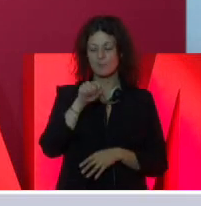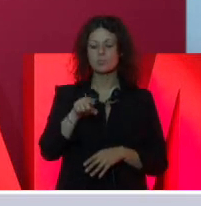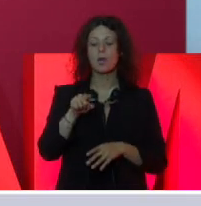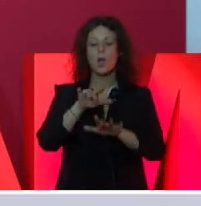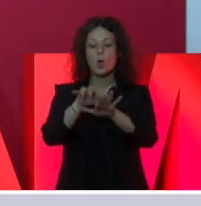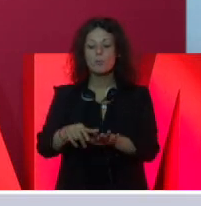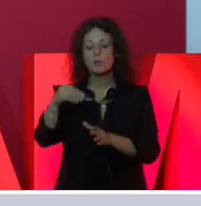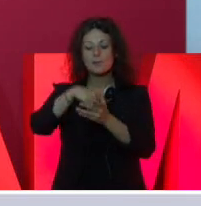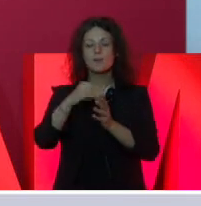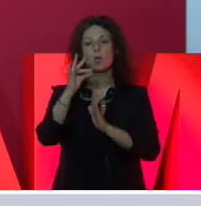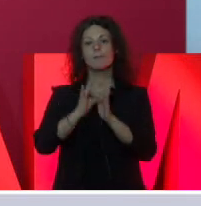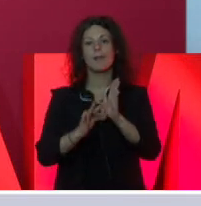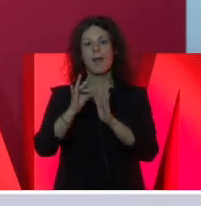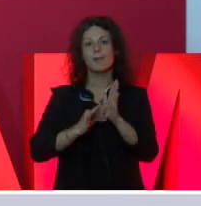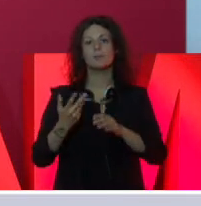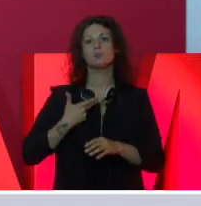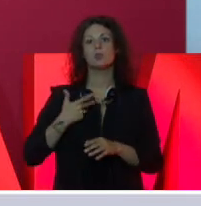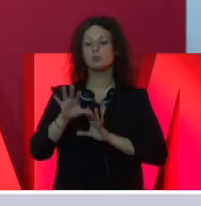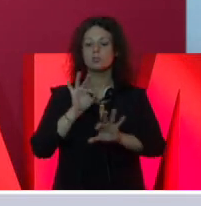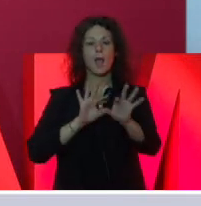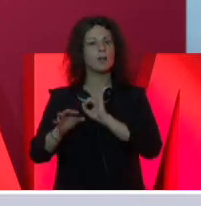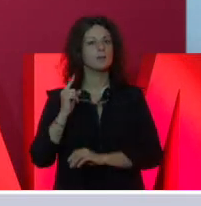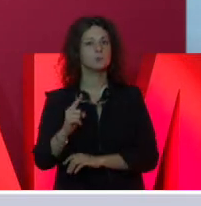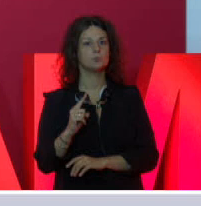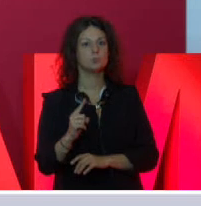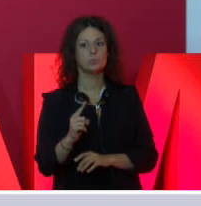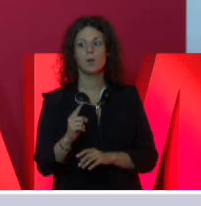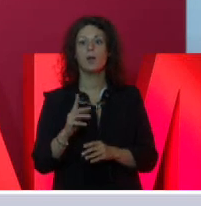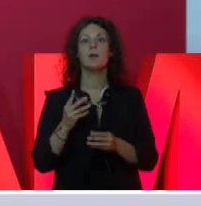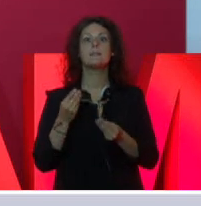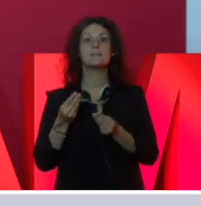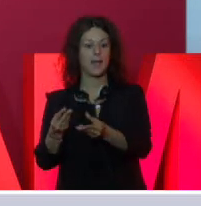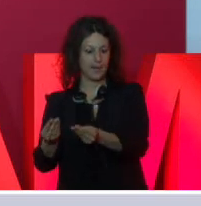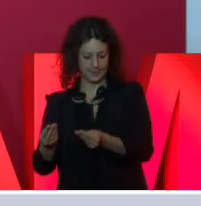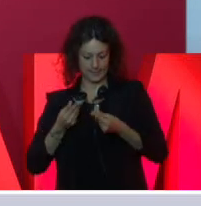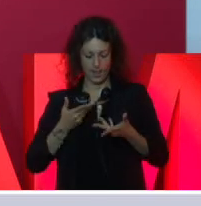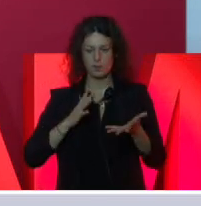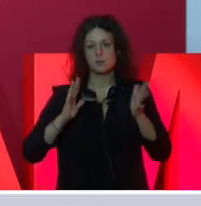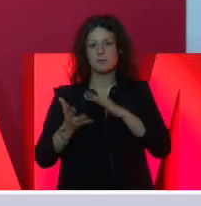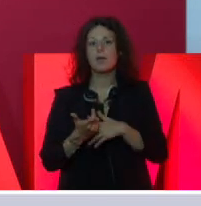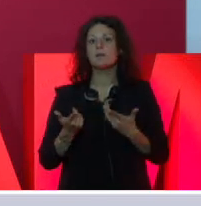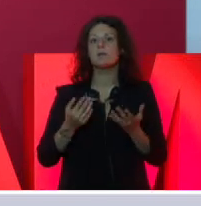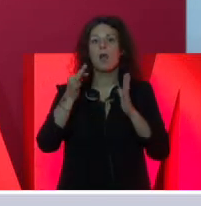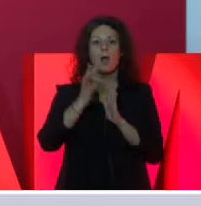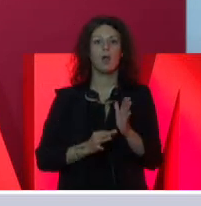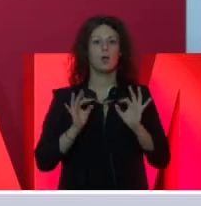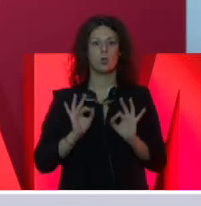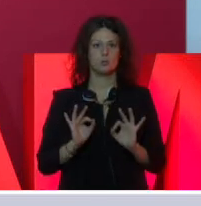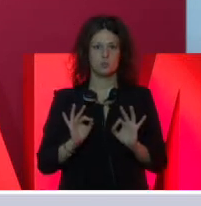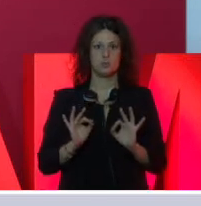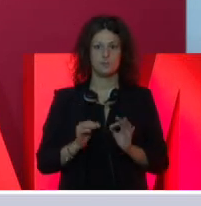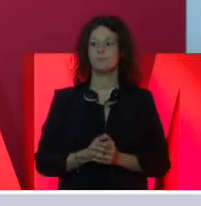a judgment, a choice, that becomes a real written rule, a rule written within the code,